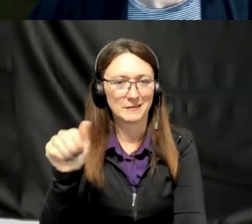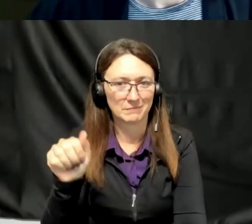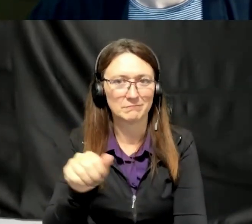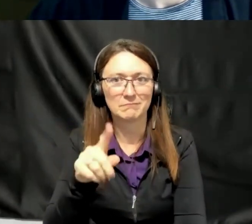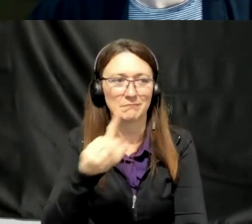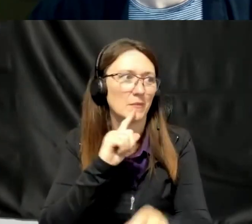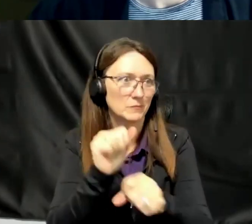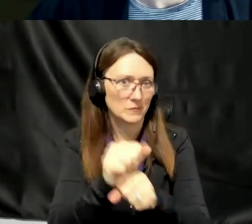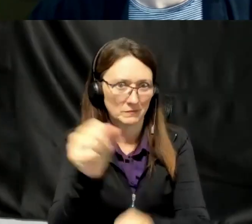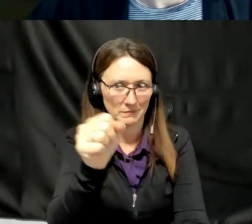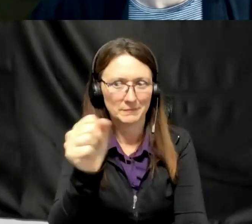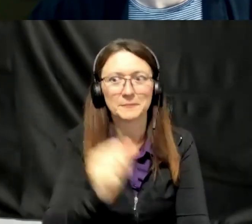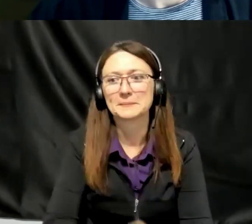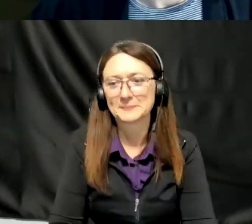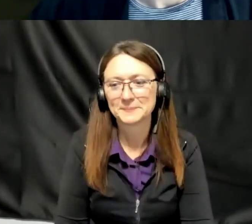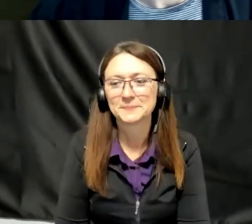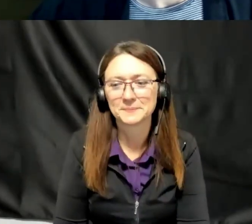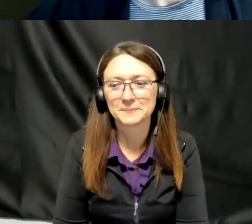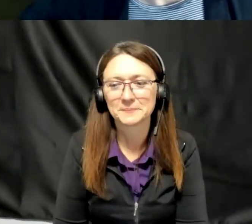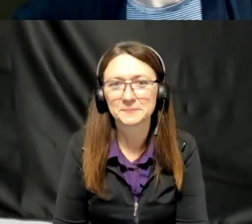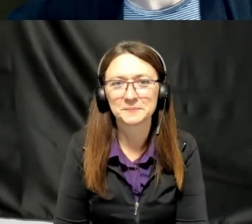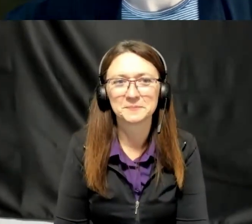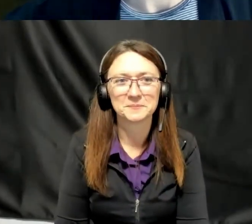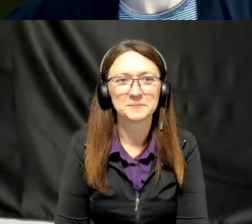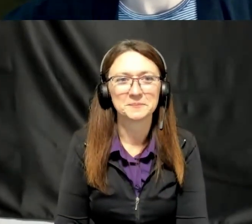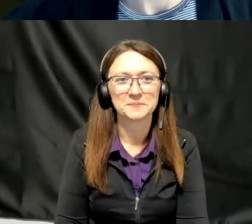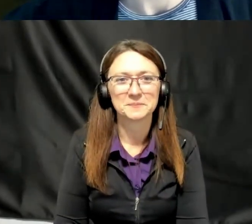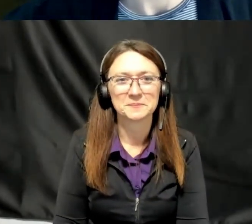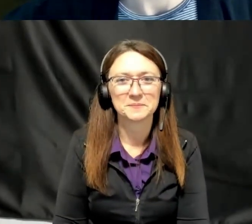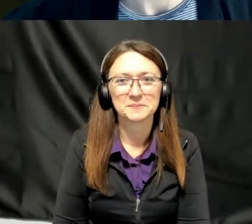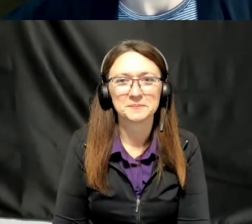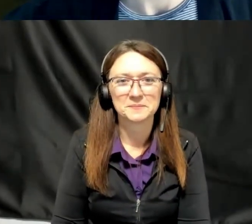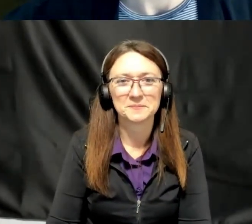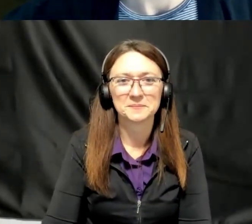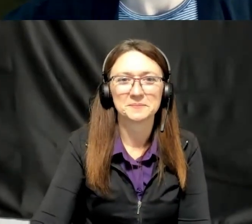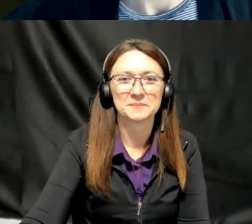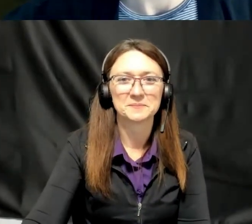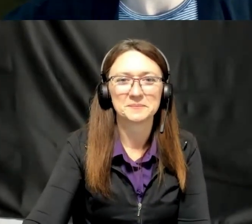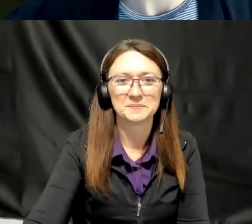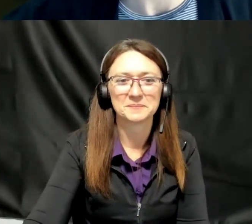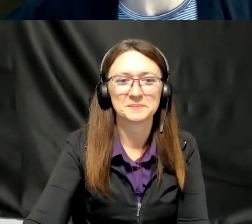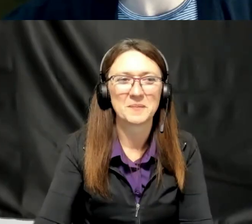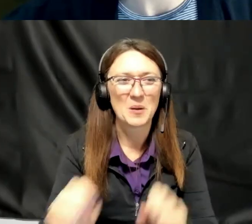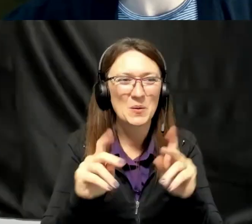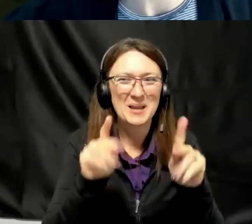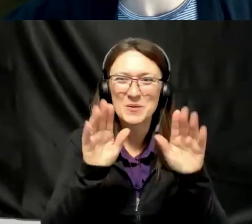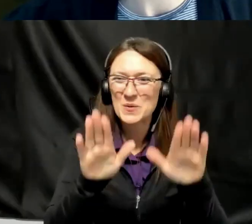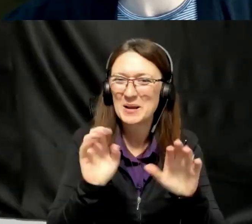Okay. Okay.